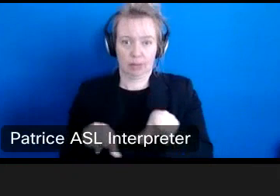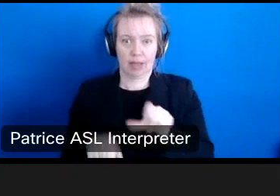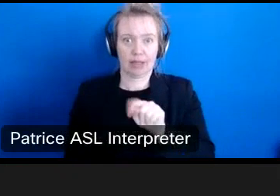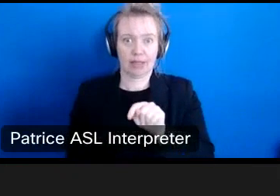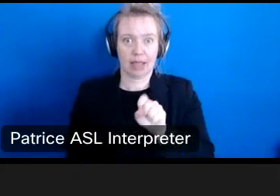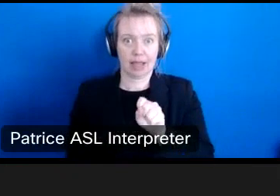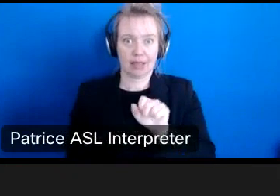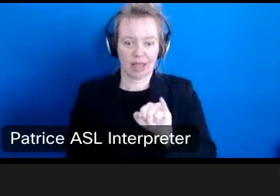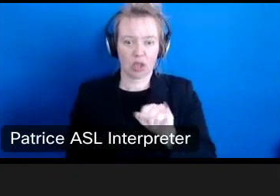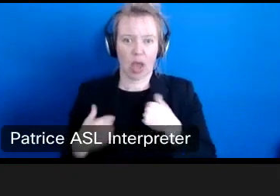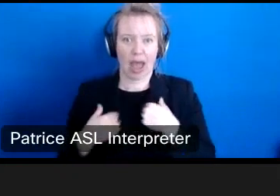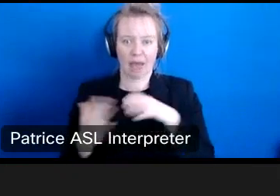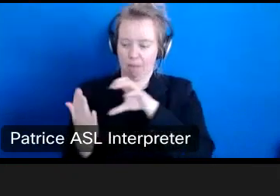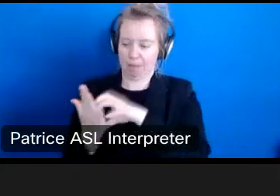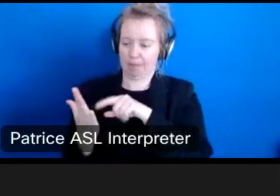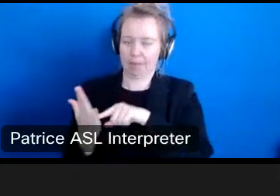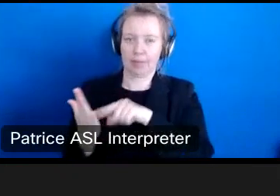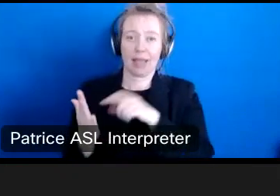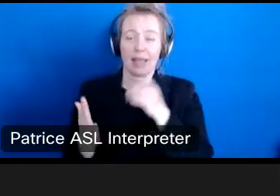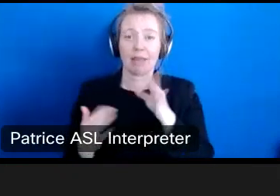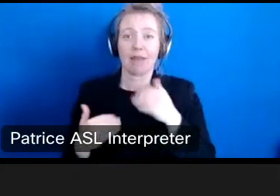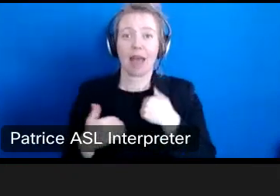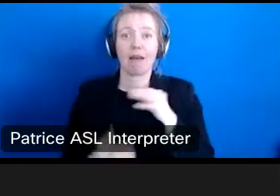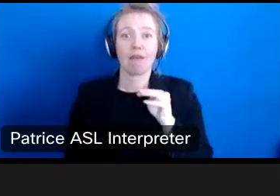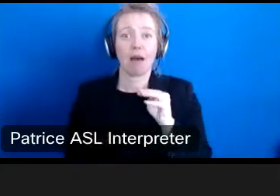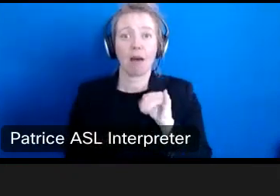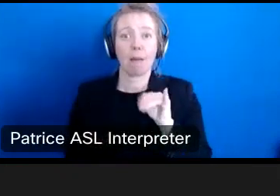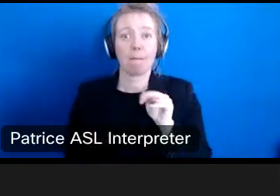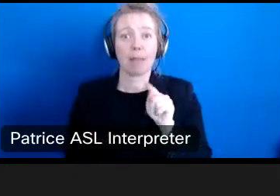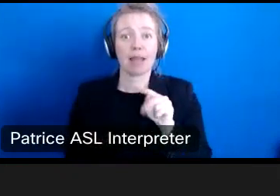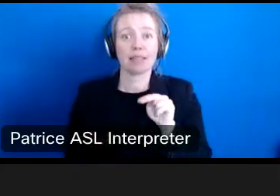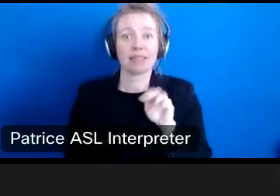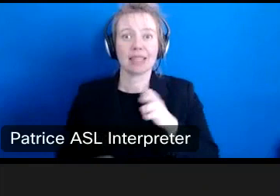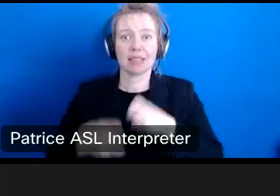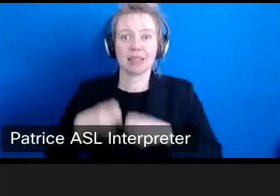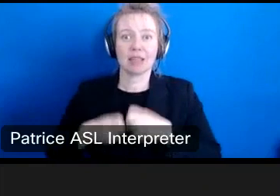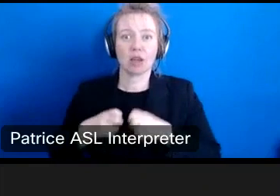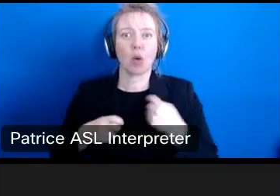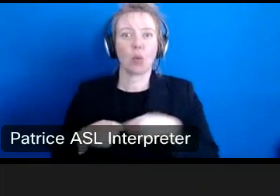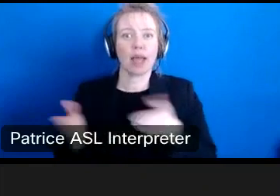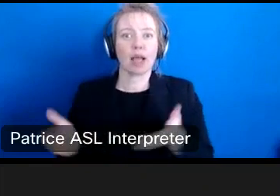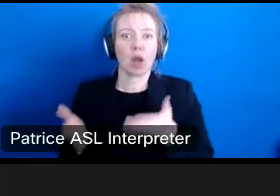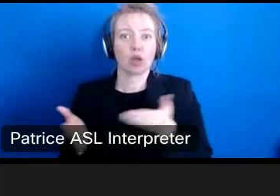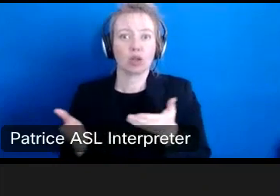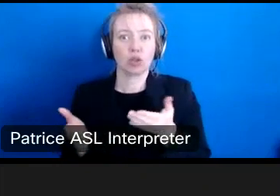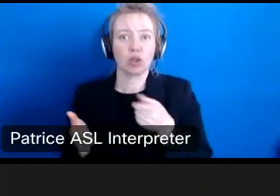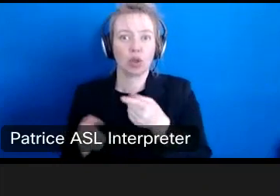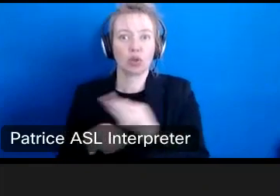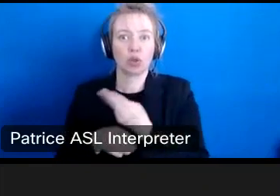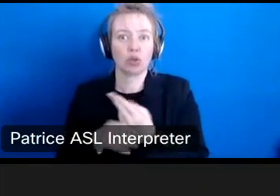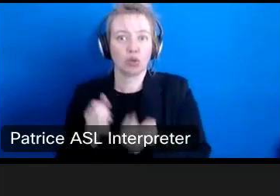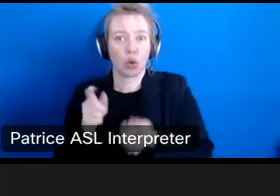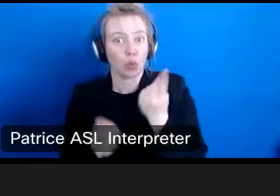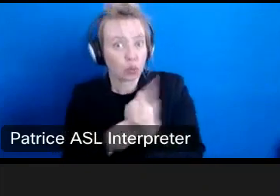that explains that if it's a maintenance issue or other types of requests, you're encouraged to actually use the correct